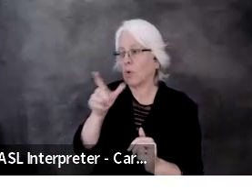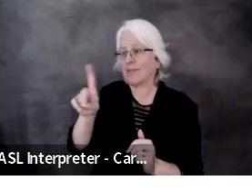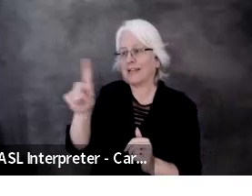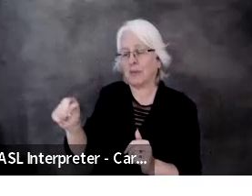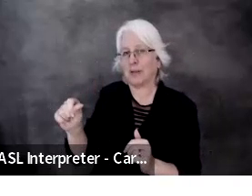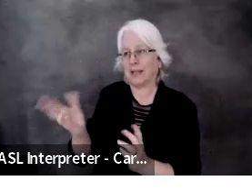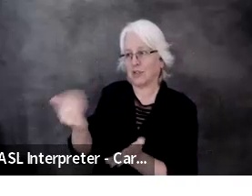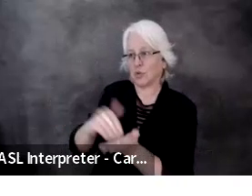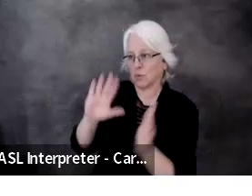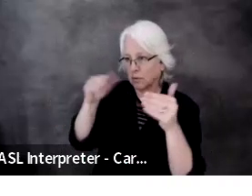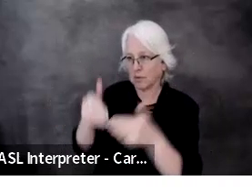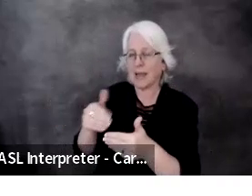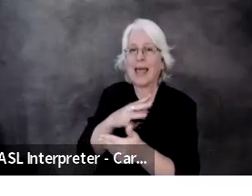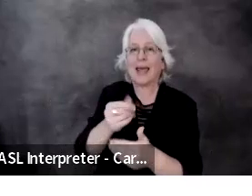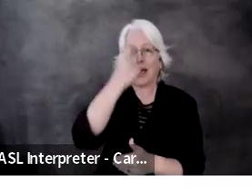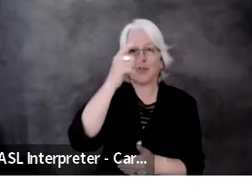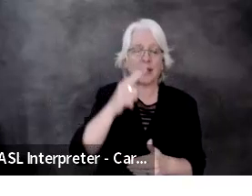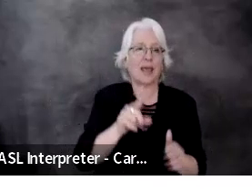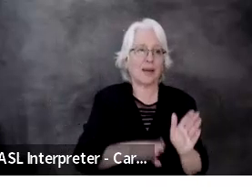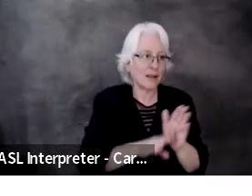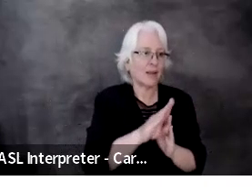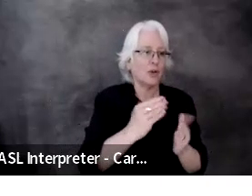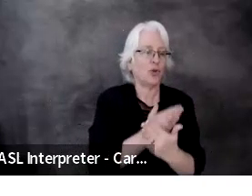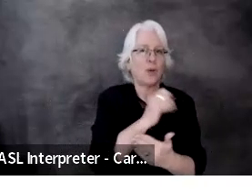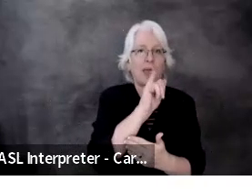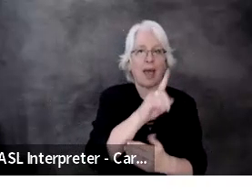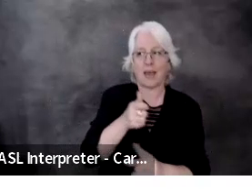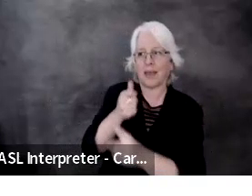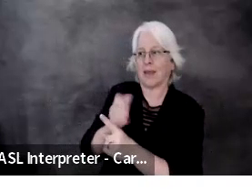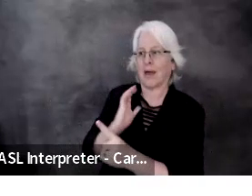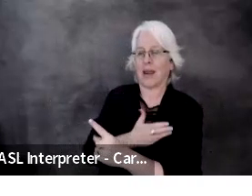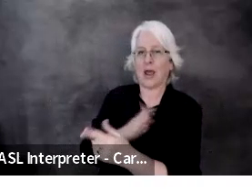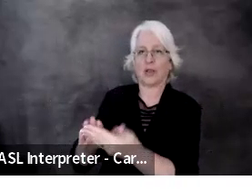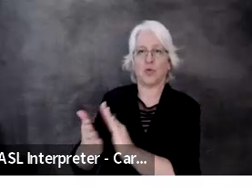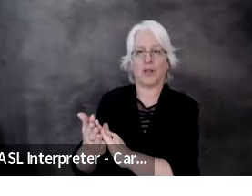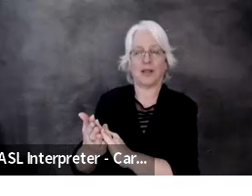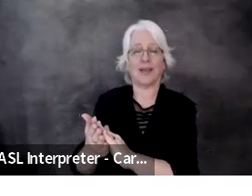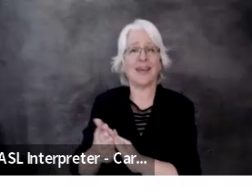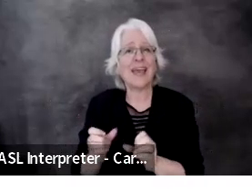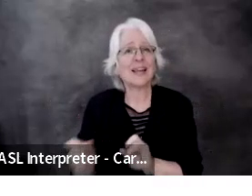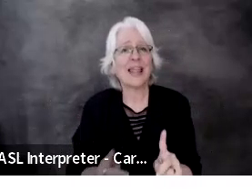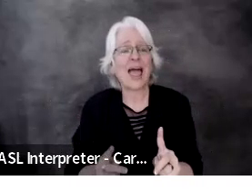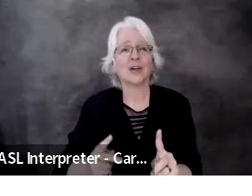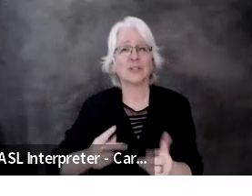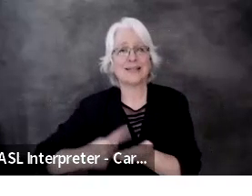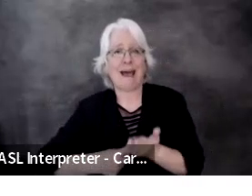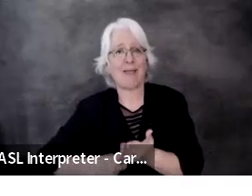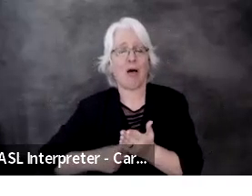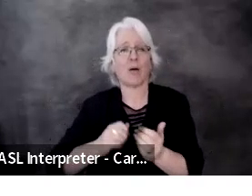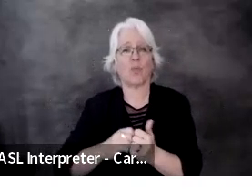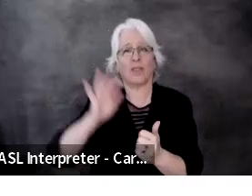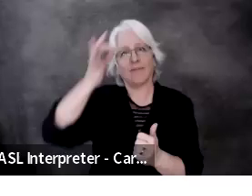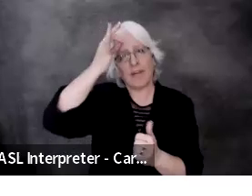of AI and emerging technologies on our community. It gives us the opportunity to foster dialogue with federal agencies and with